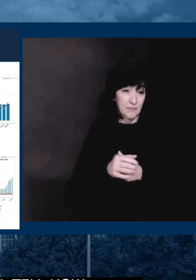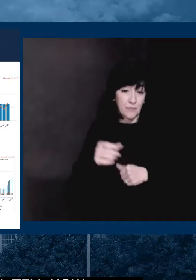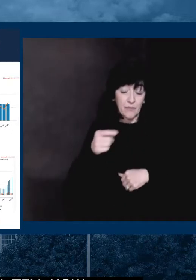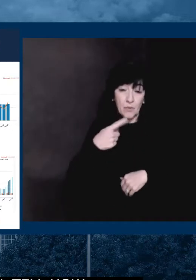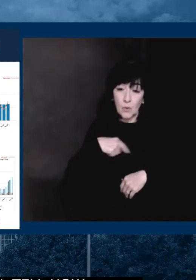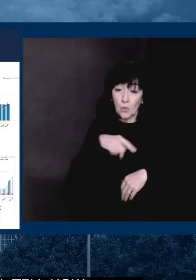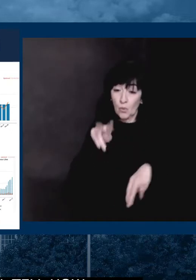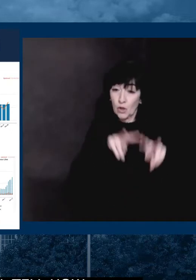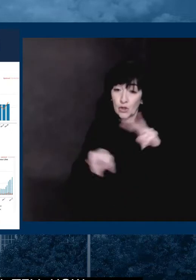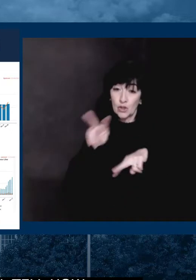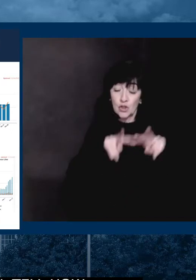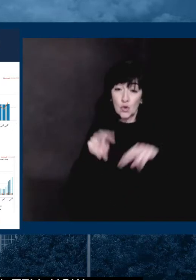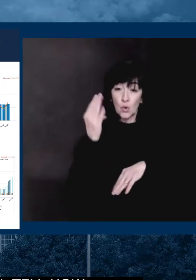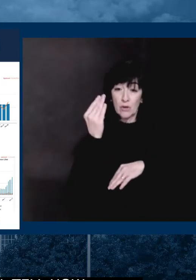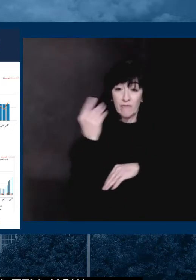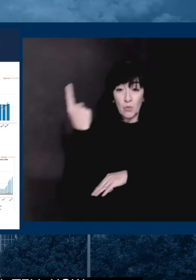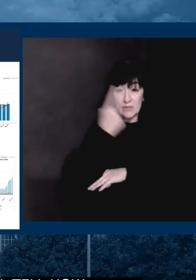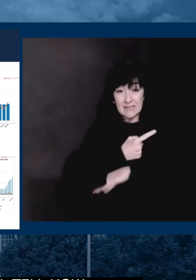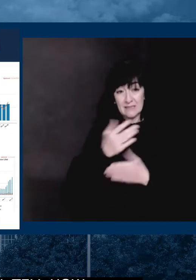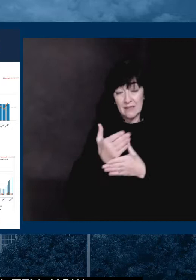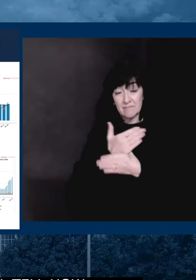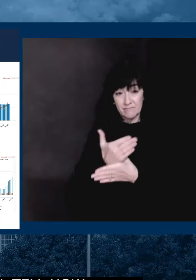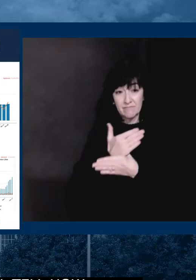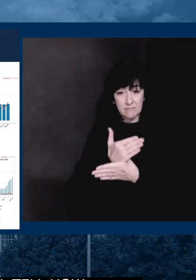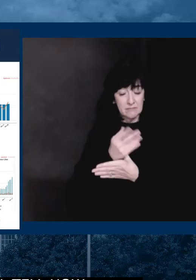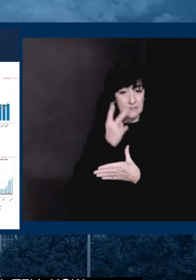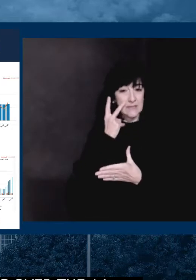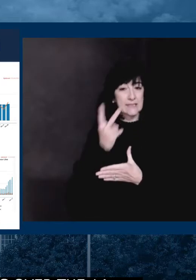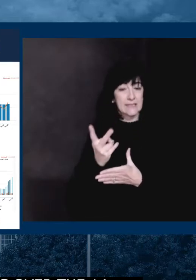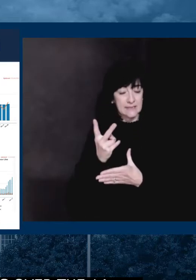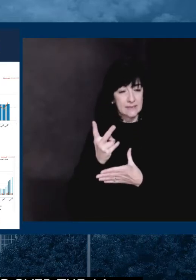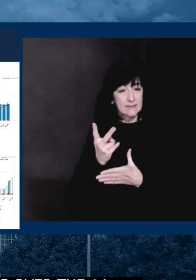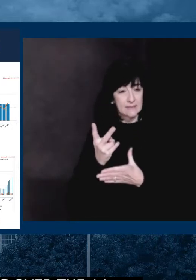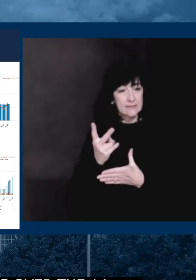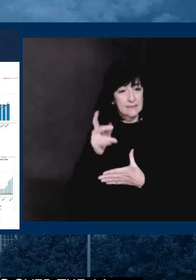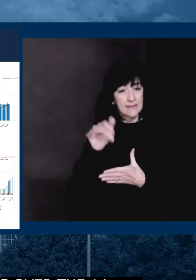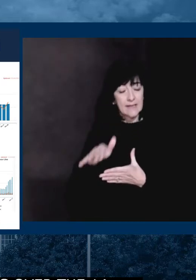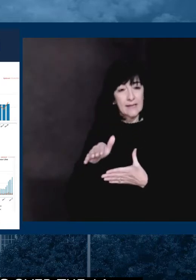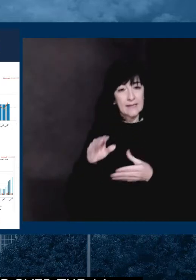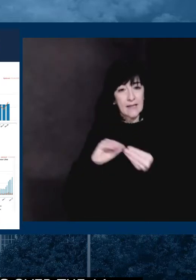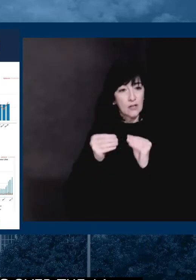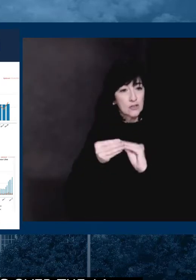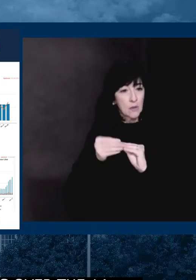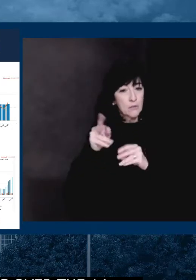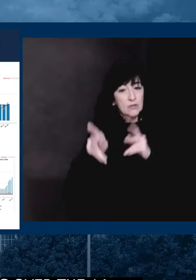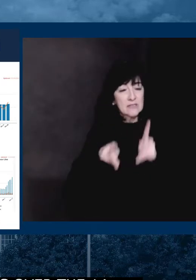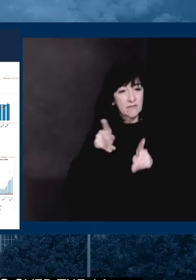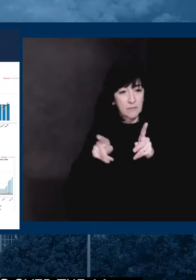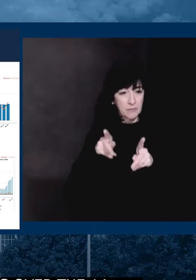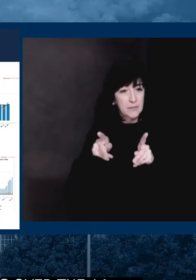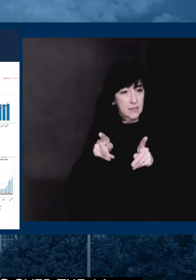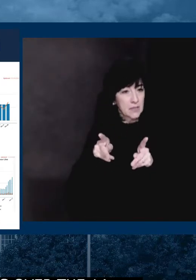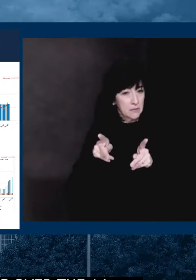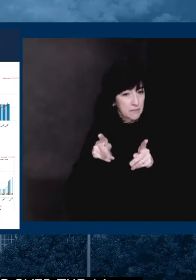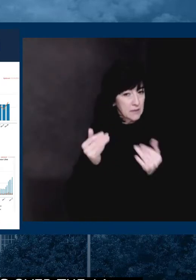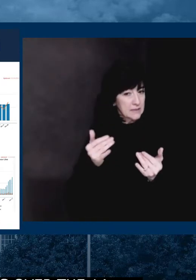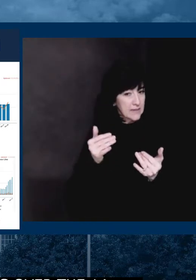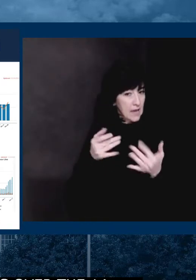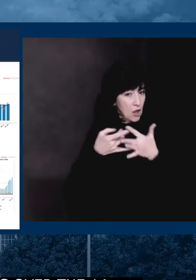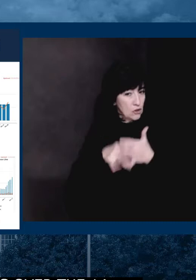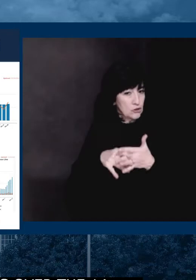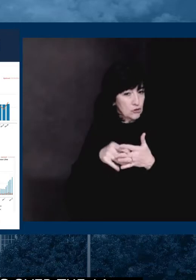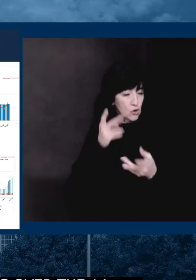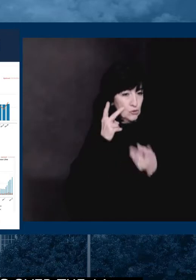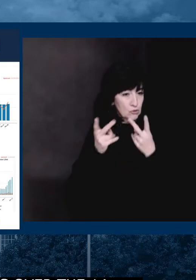positive cases, as you can see, are trending down as well, down to